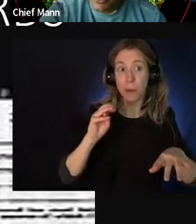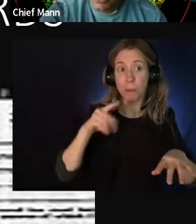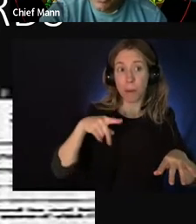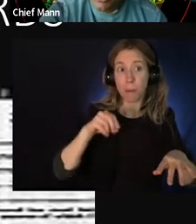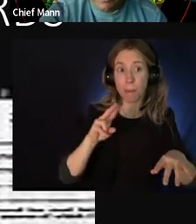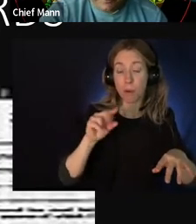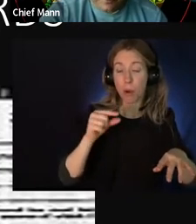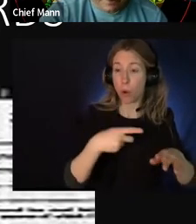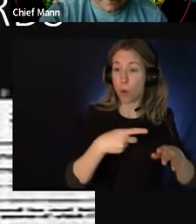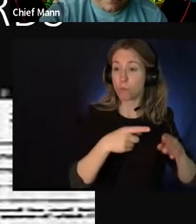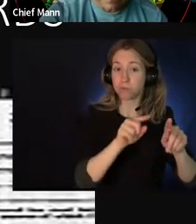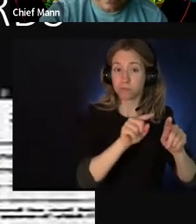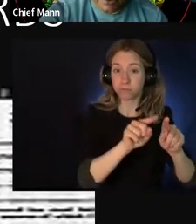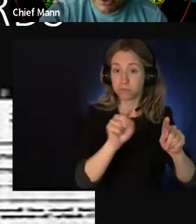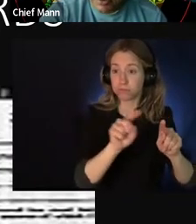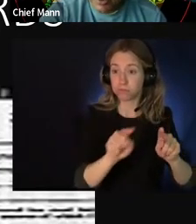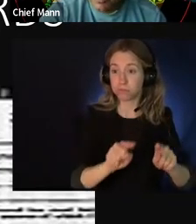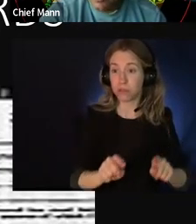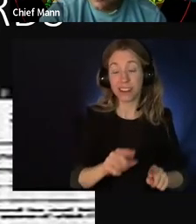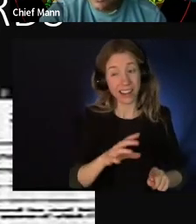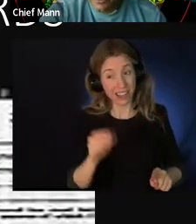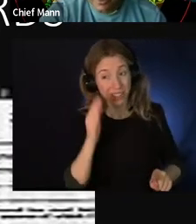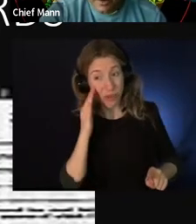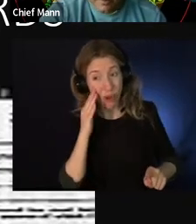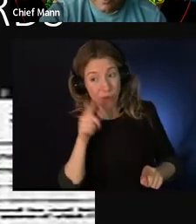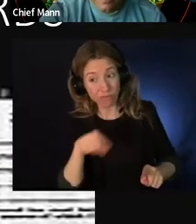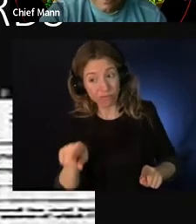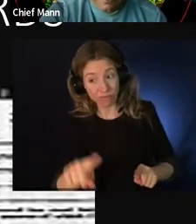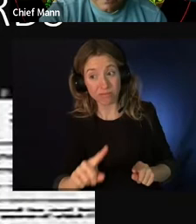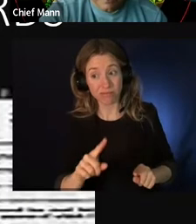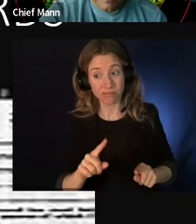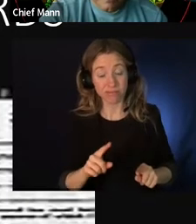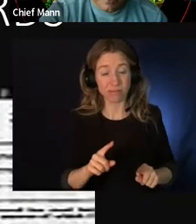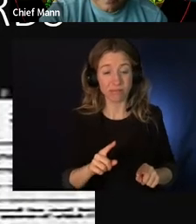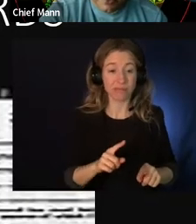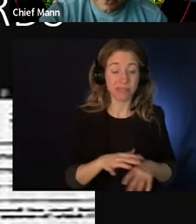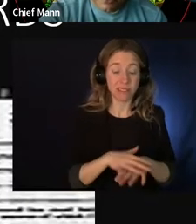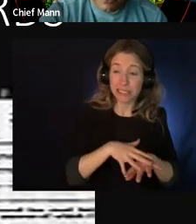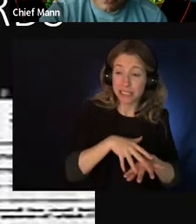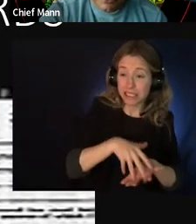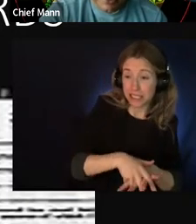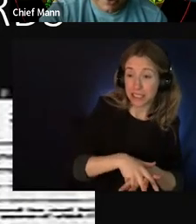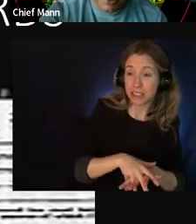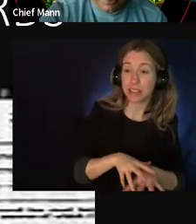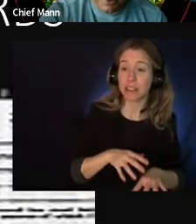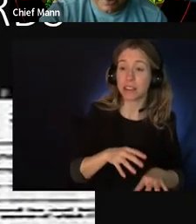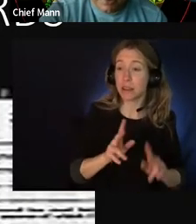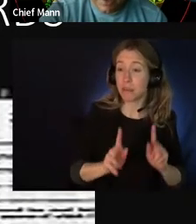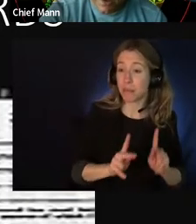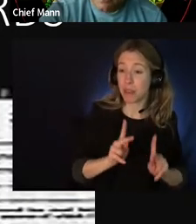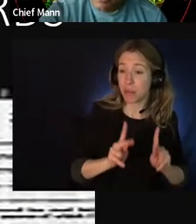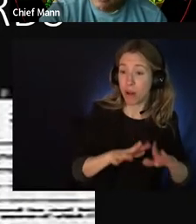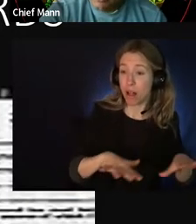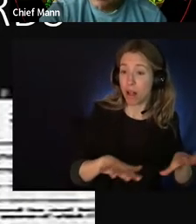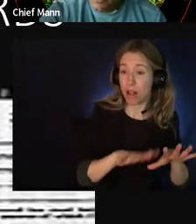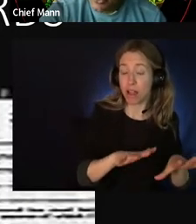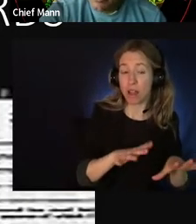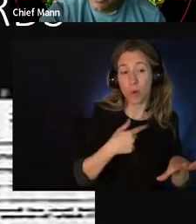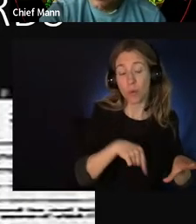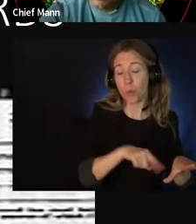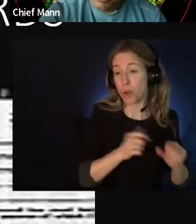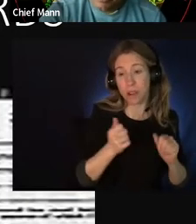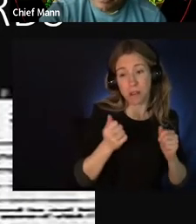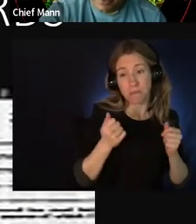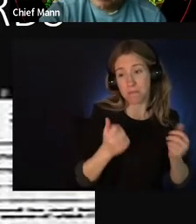percentage-wise, Native Americans, Indigenous people, by percentage, we carry the